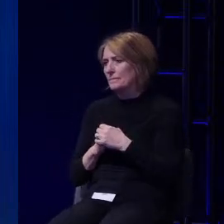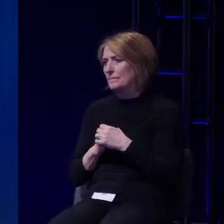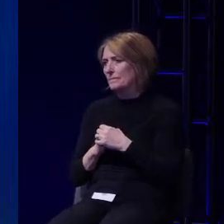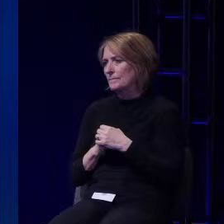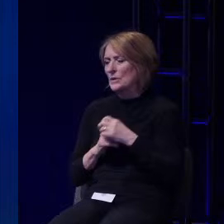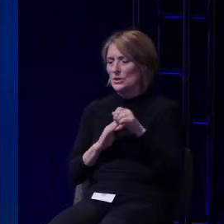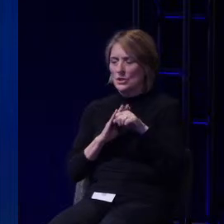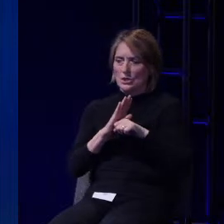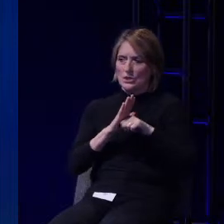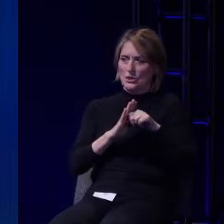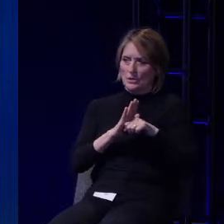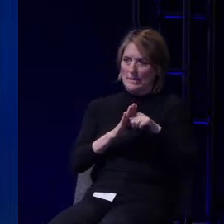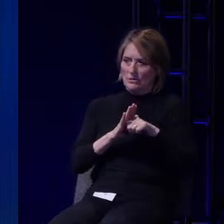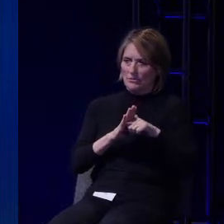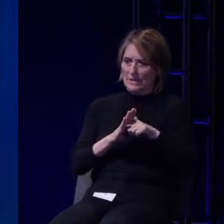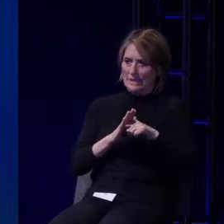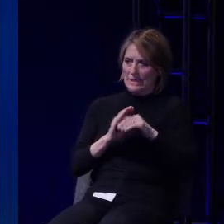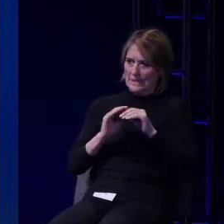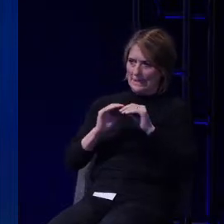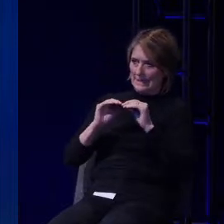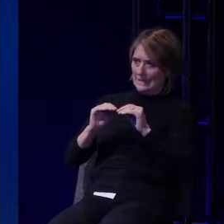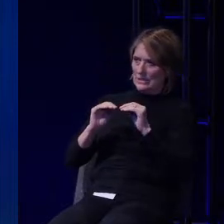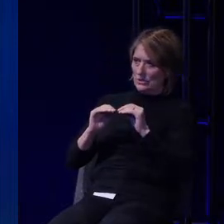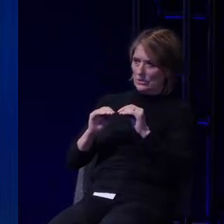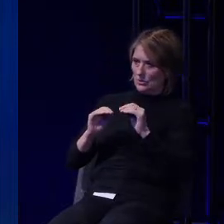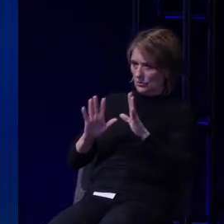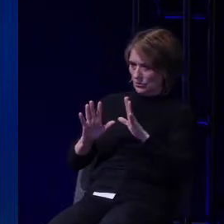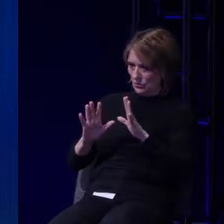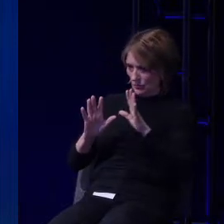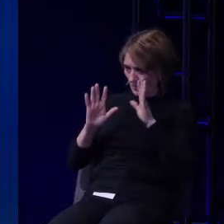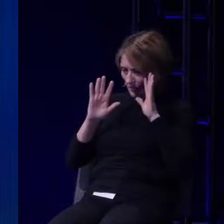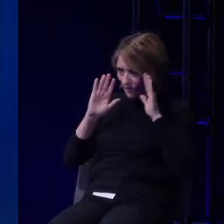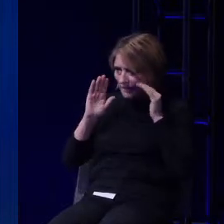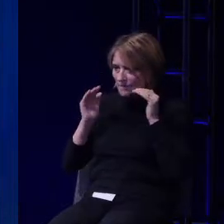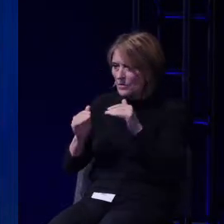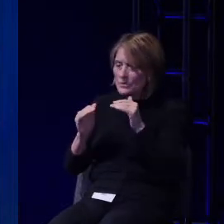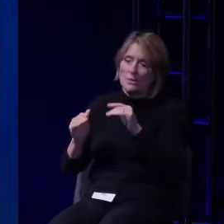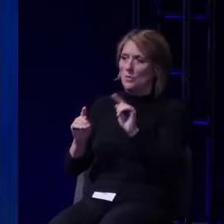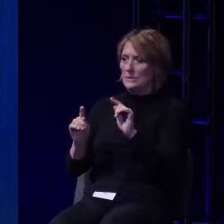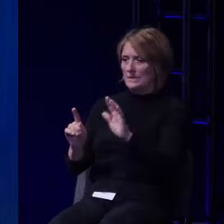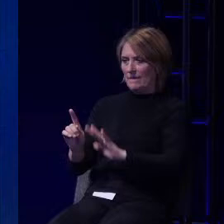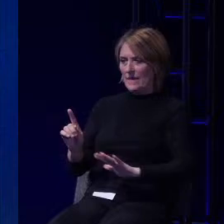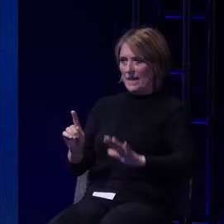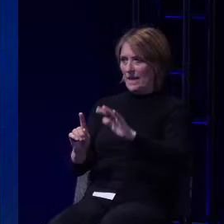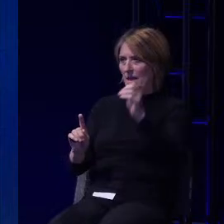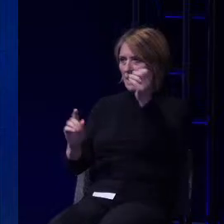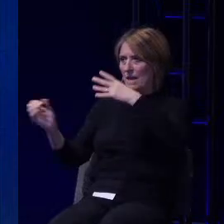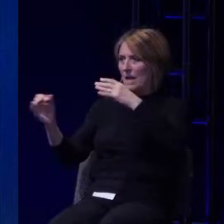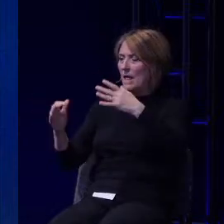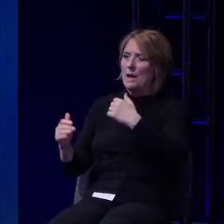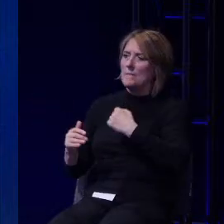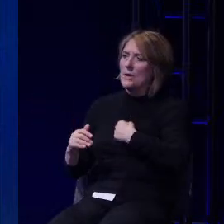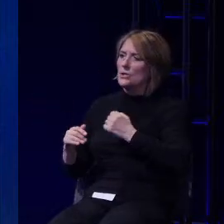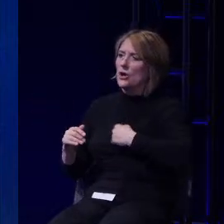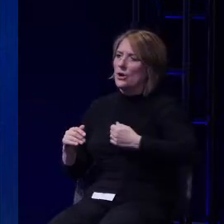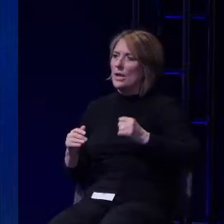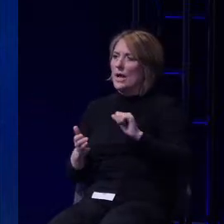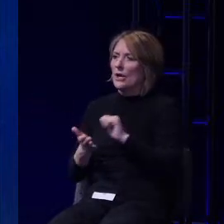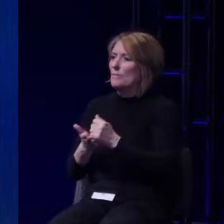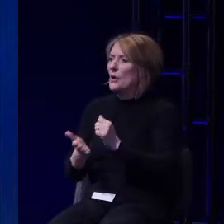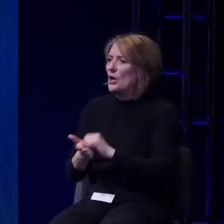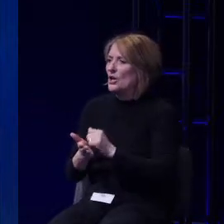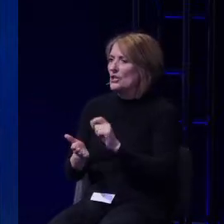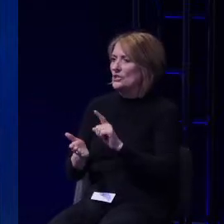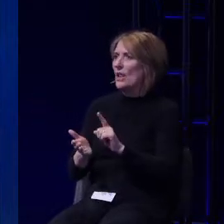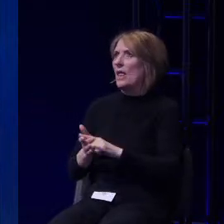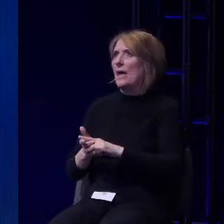documentary teaches you to look at what's already there. So I don't sort of come from a commercial background. I don't sort of black it all out and then